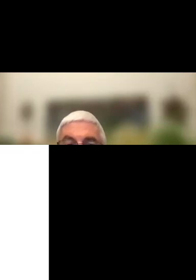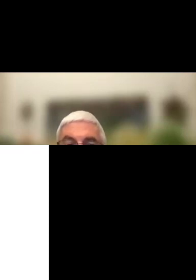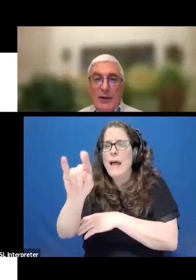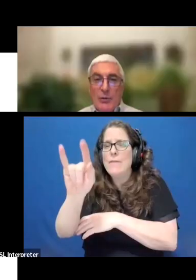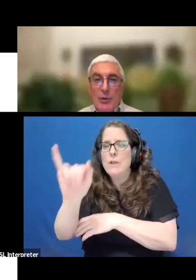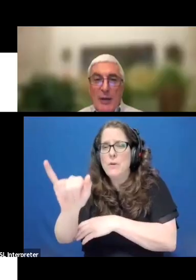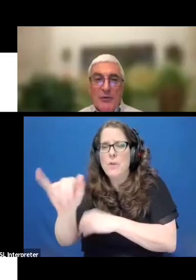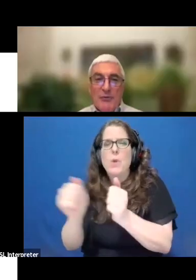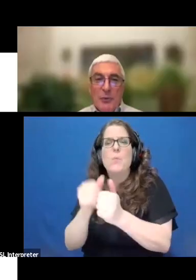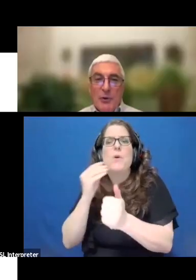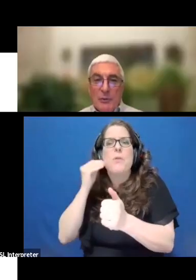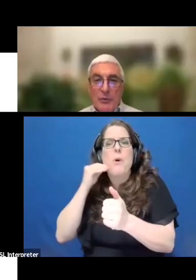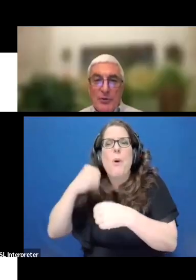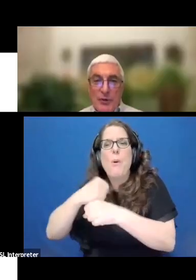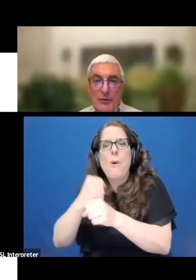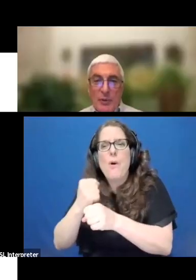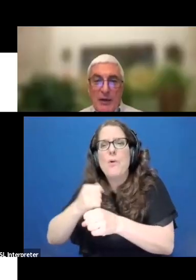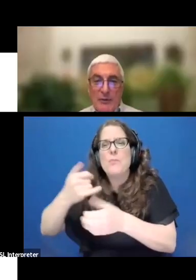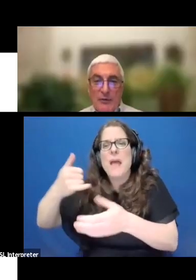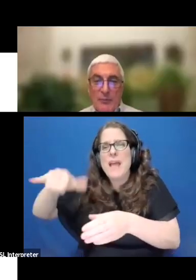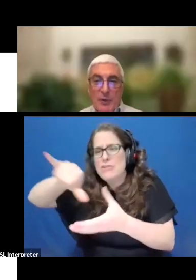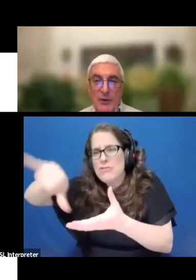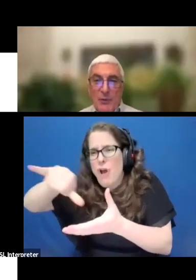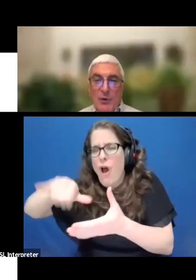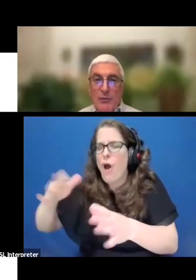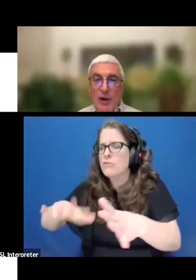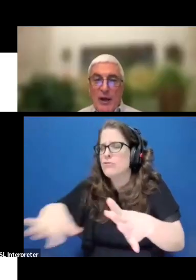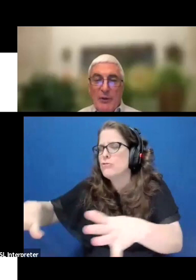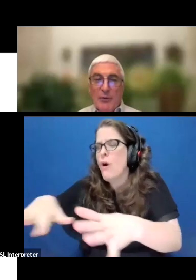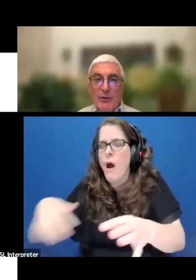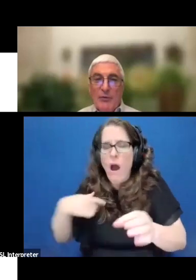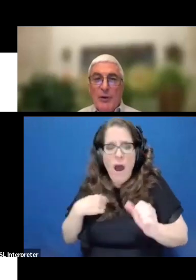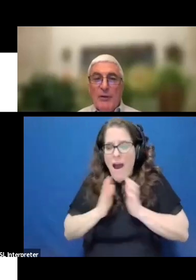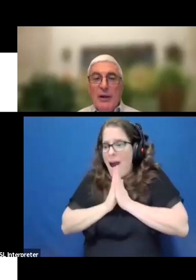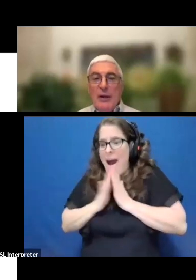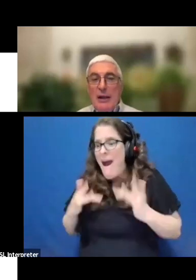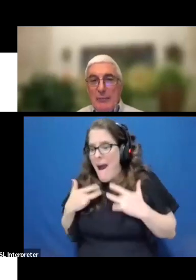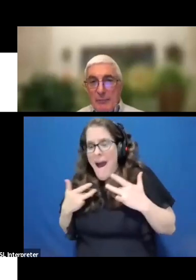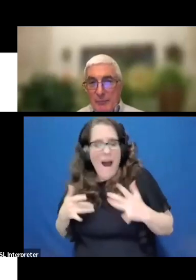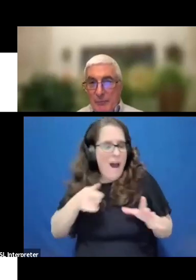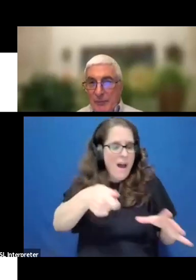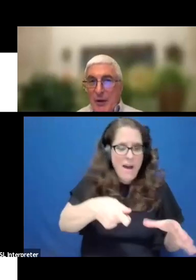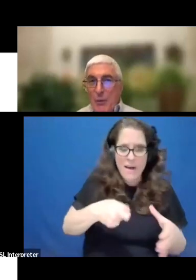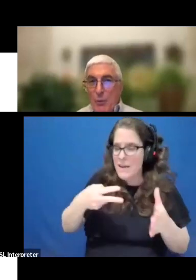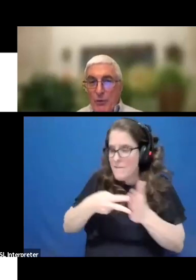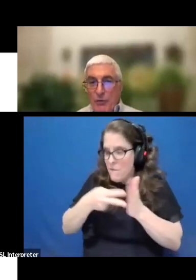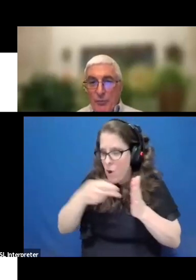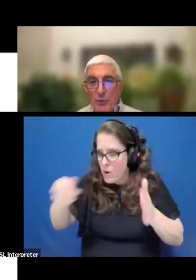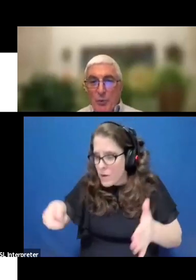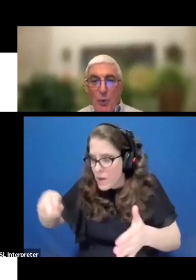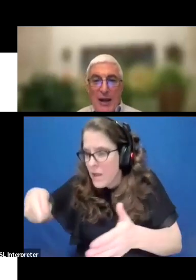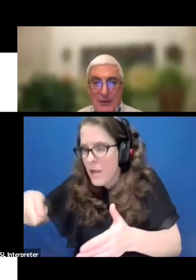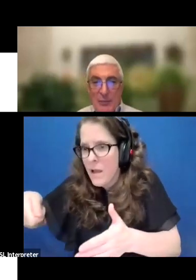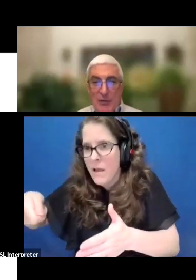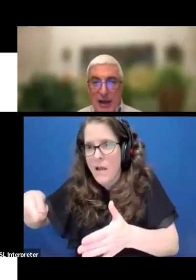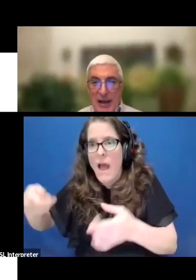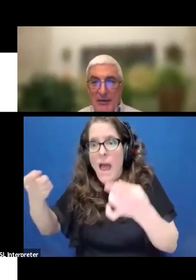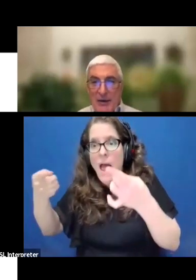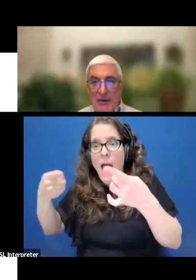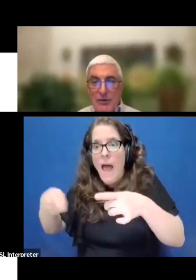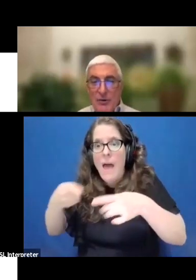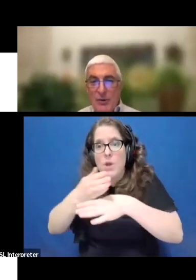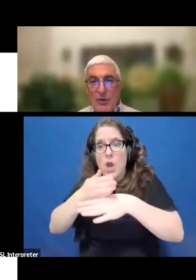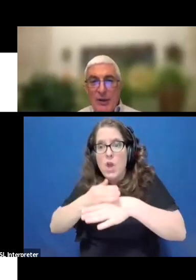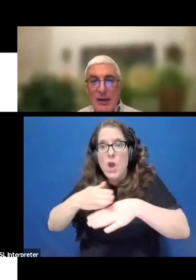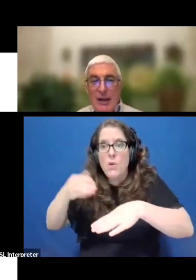was delighted, and he grabbed a fork and was just about to spear one of the raviolis when a wooden spoon whacked him on the hand,